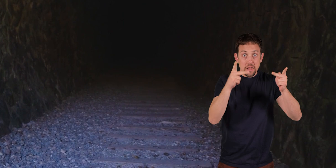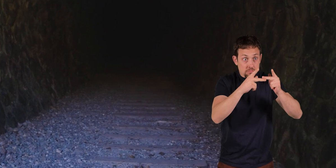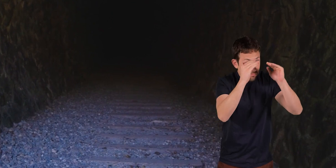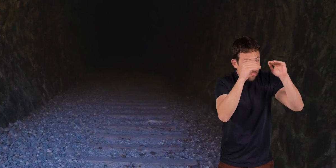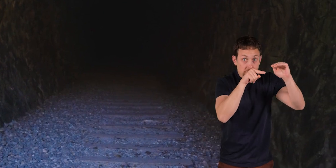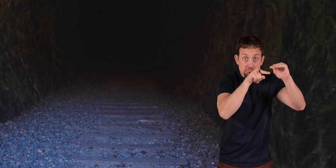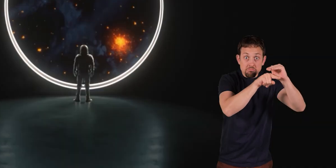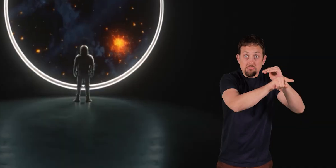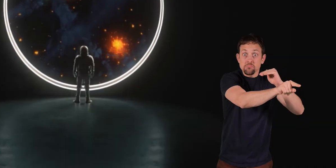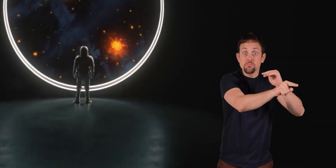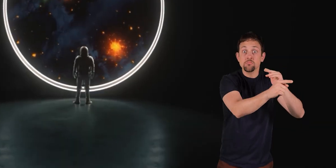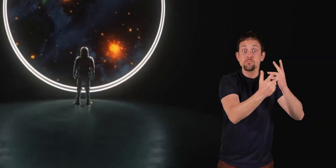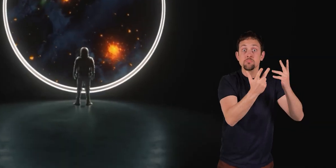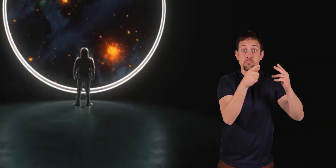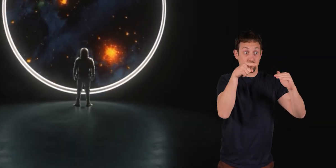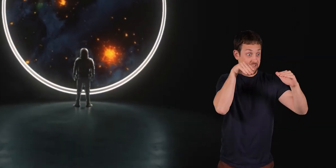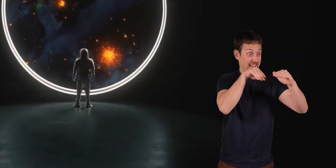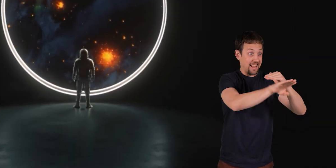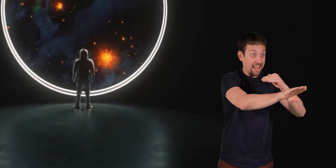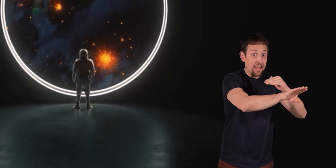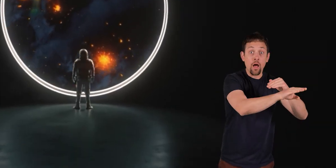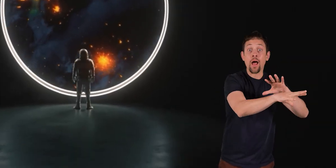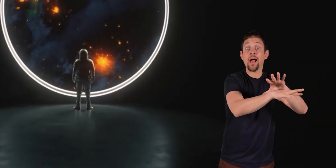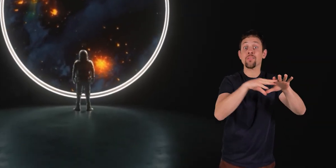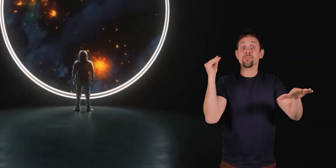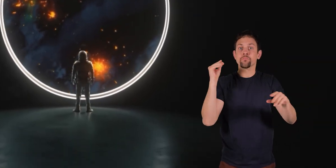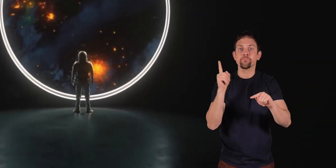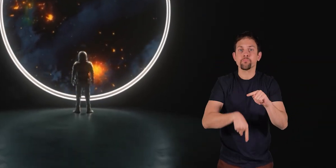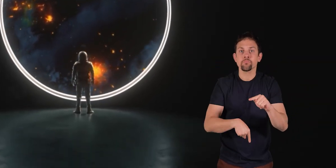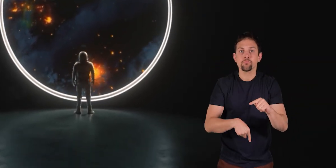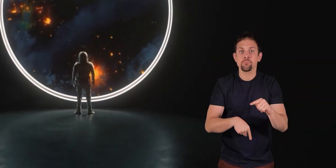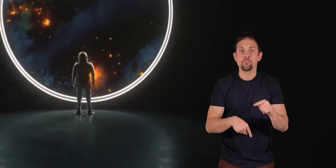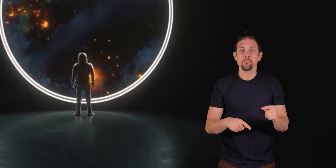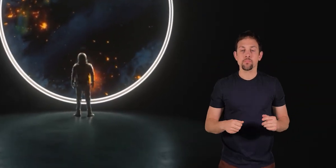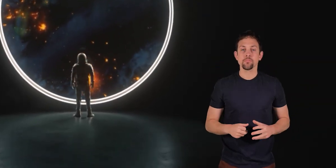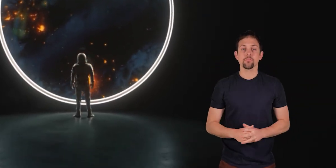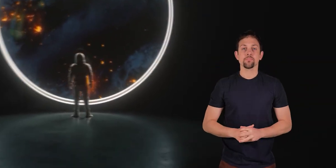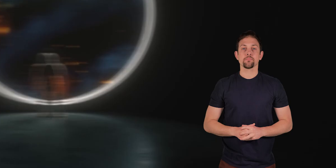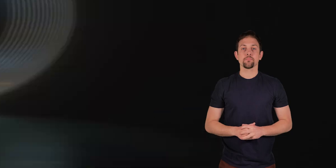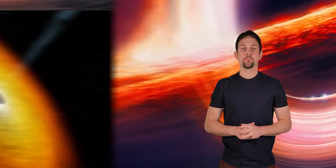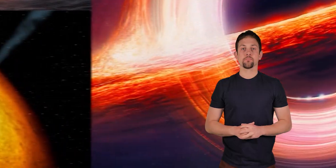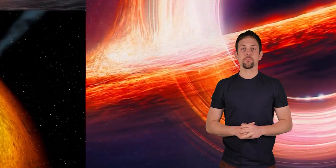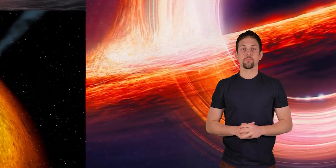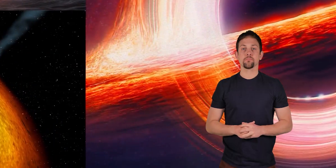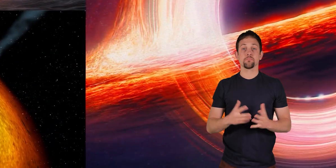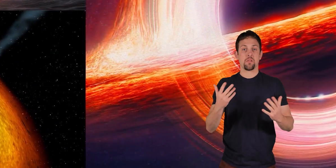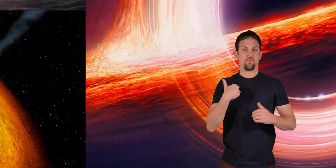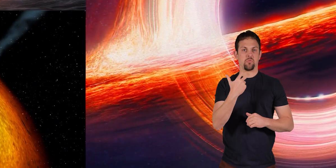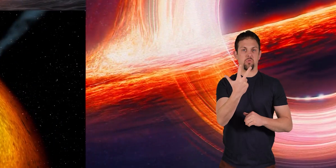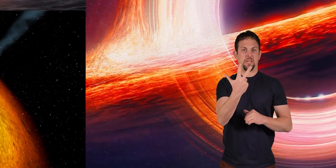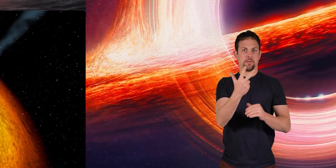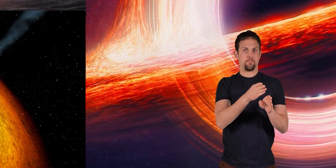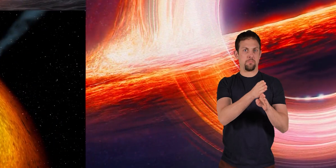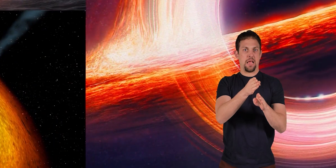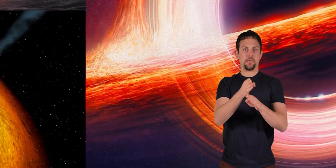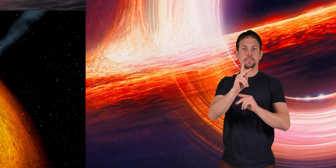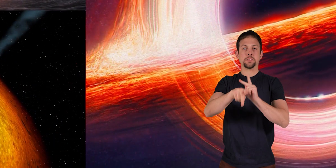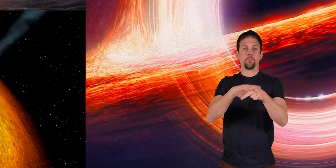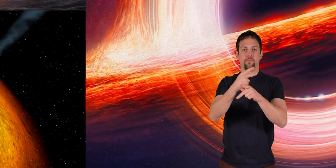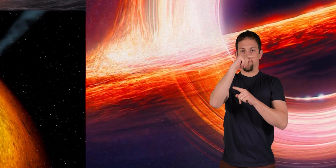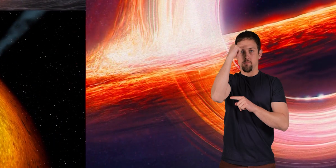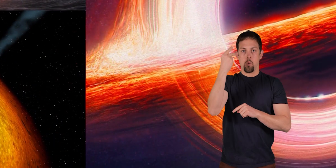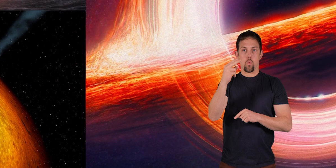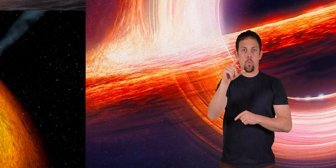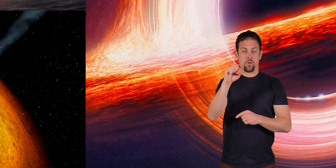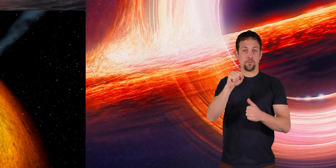place. A place that once you enter, you cannot return from. There are three main types